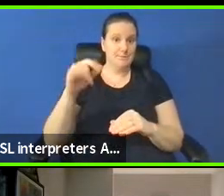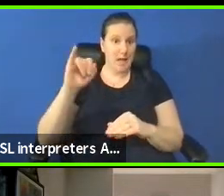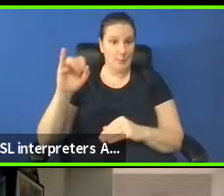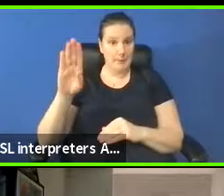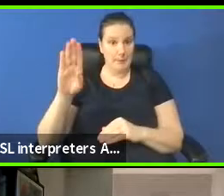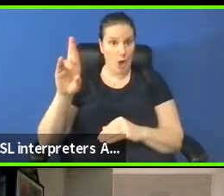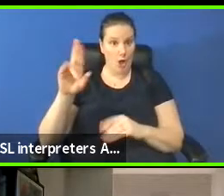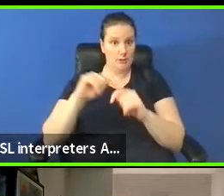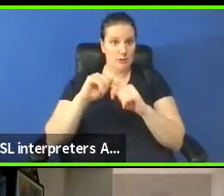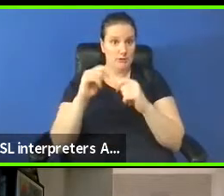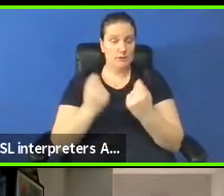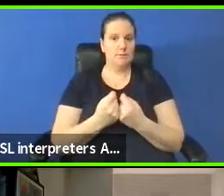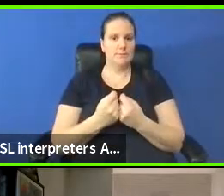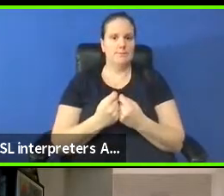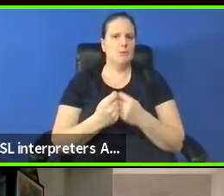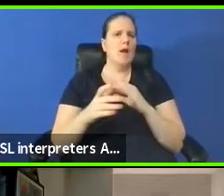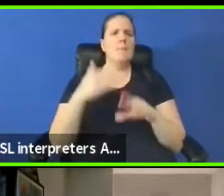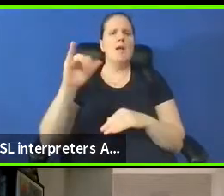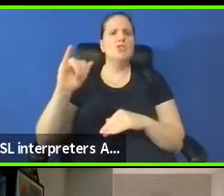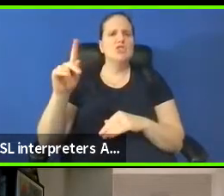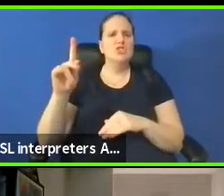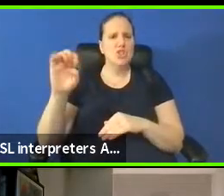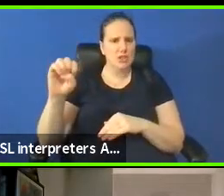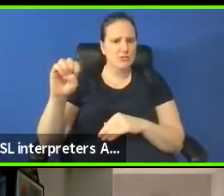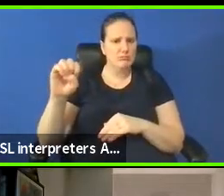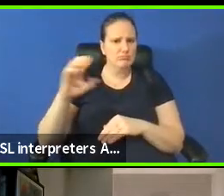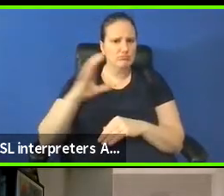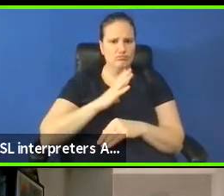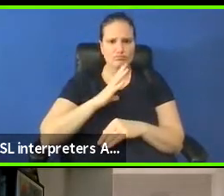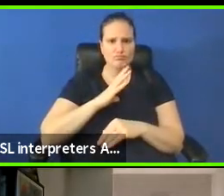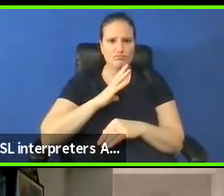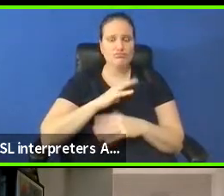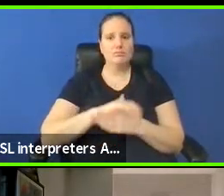IBR team or email Jake, and